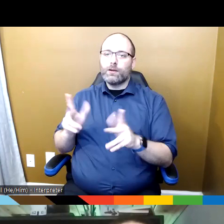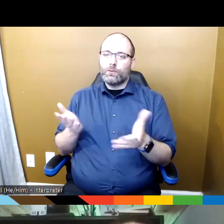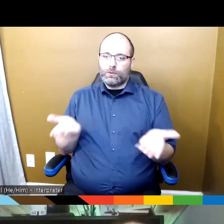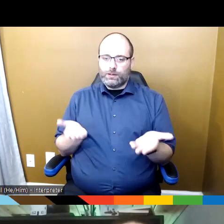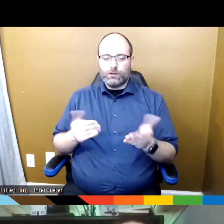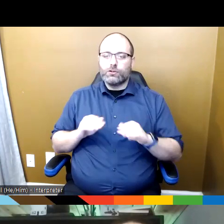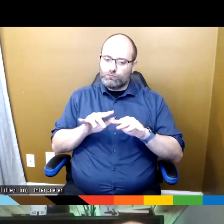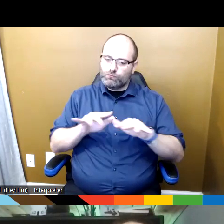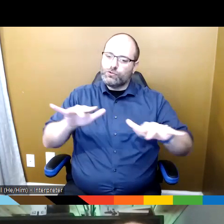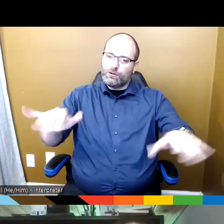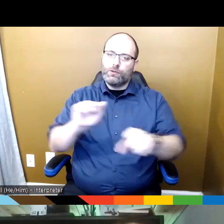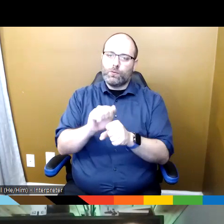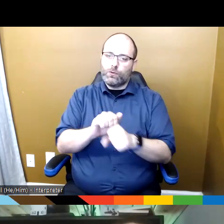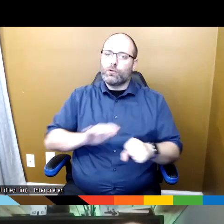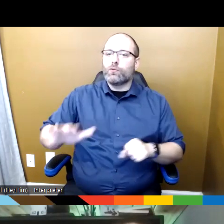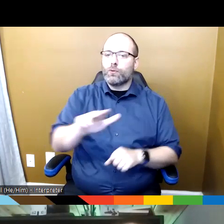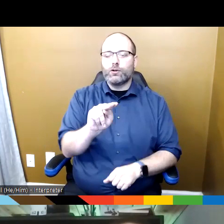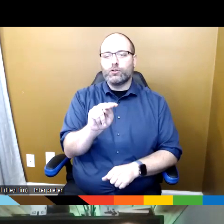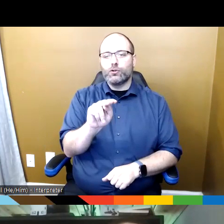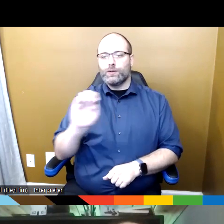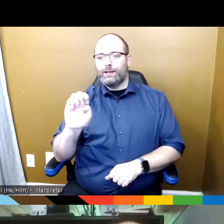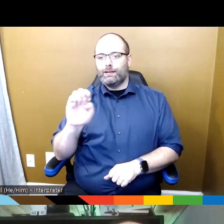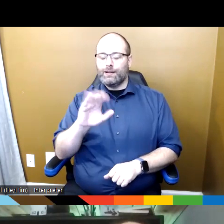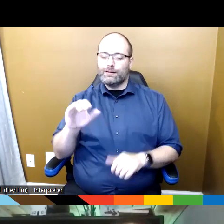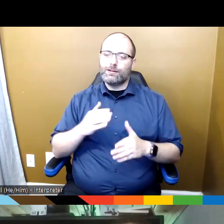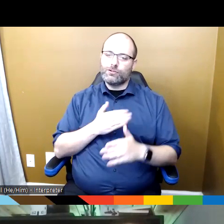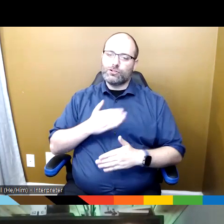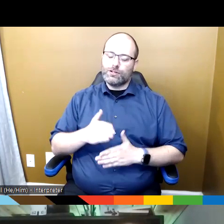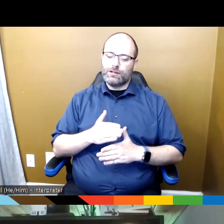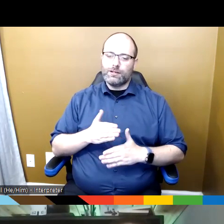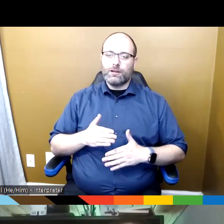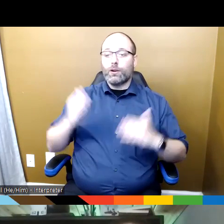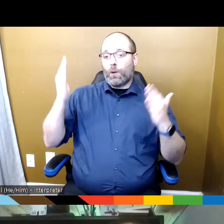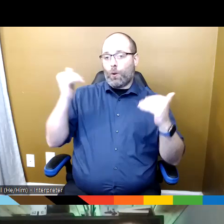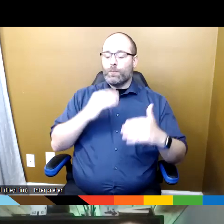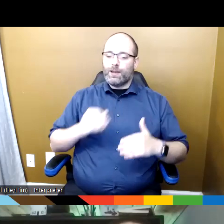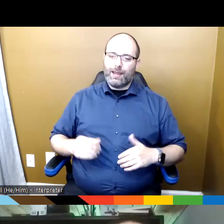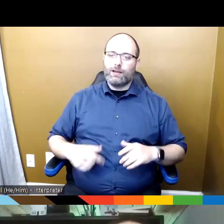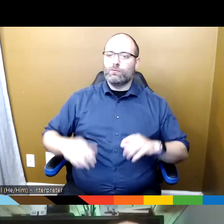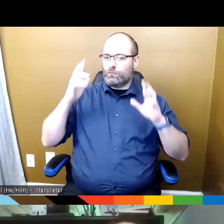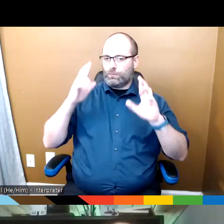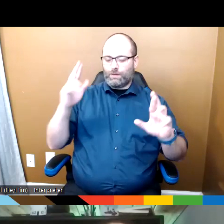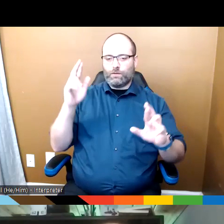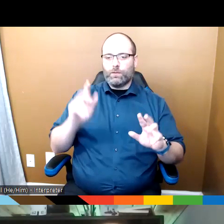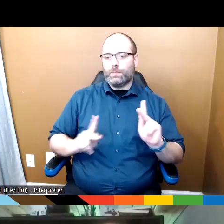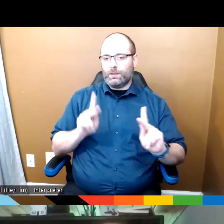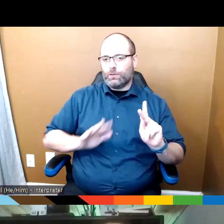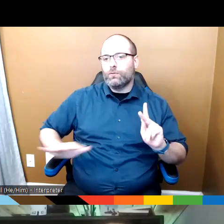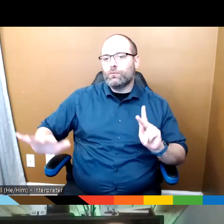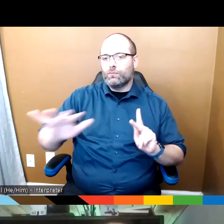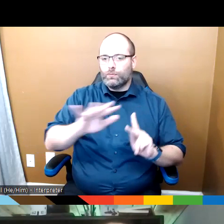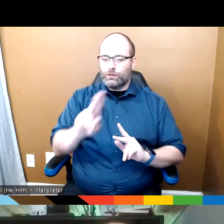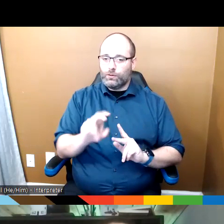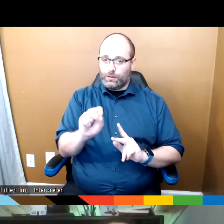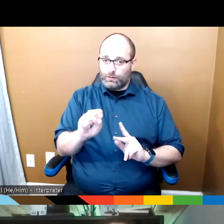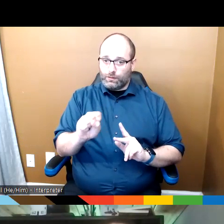England, offering hope and ensuring dignity for people of all experiences. Let's take this time to listen, learn